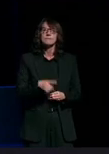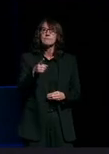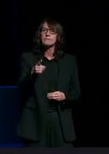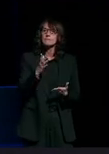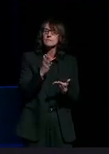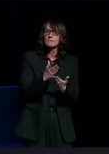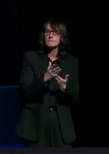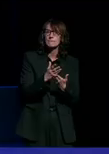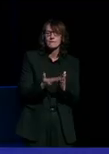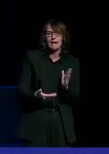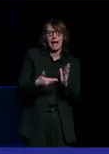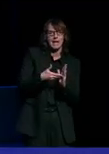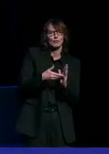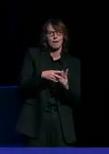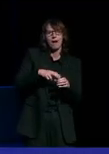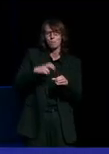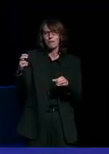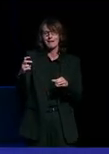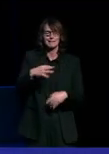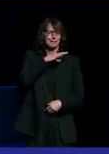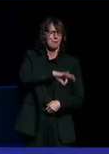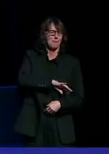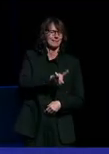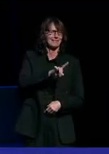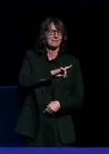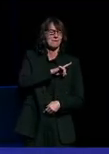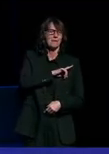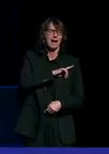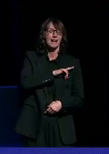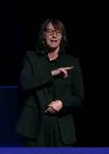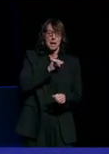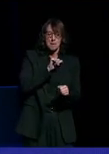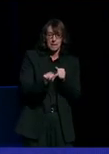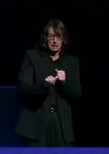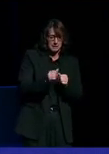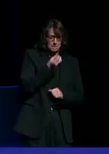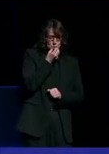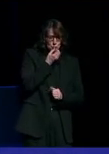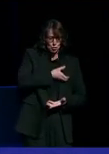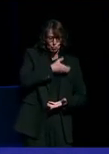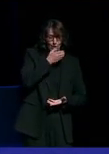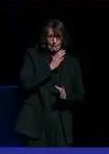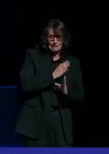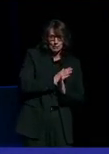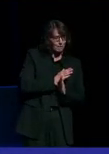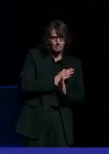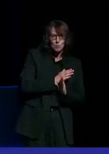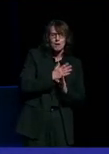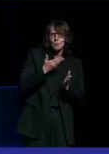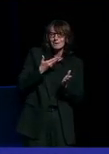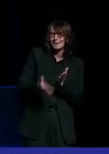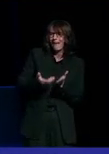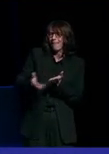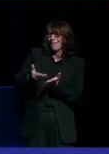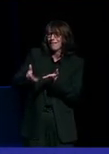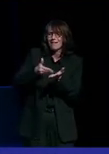And this is an extra Brexit bonus too. Instead of keeping the world's best food and drink a secret, we will sell more of it around the globe with the